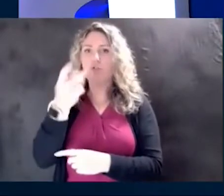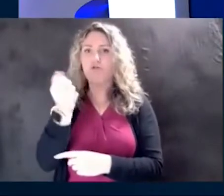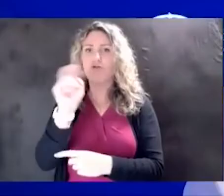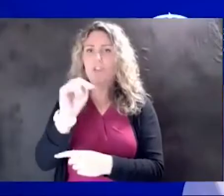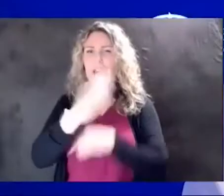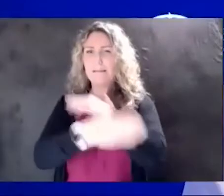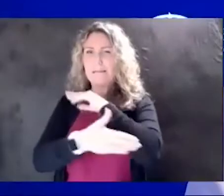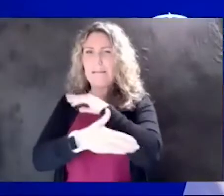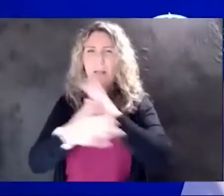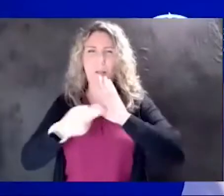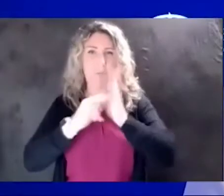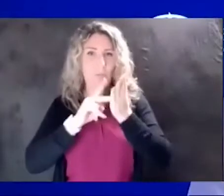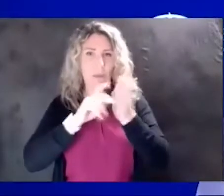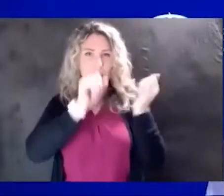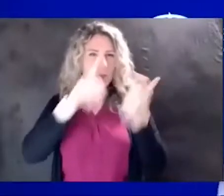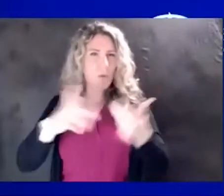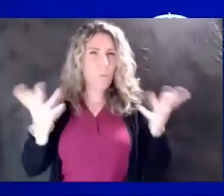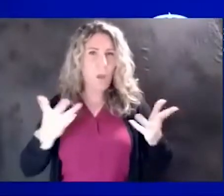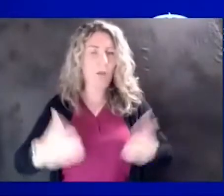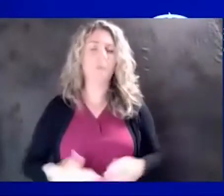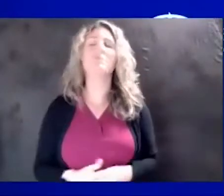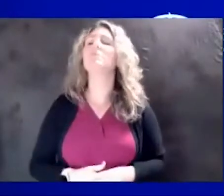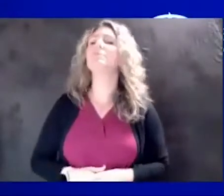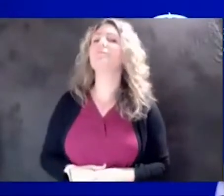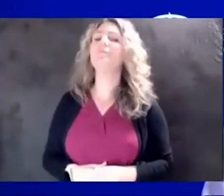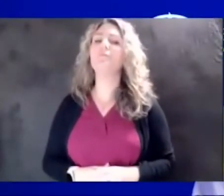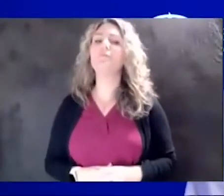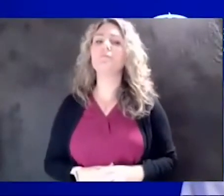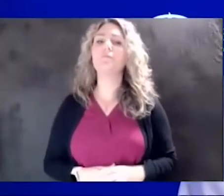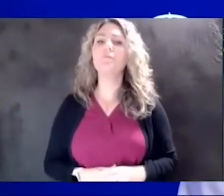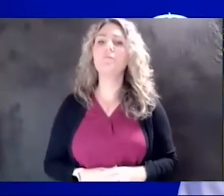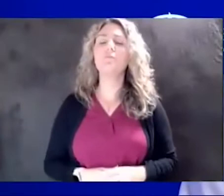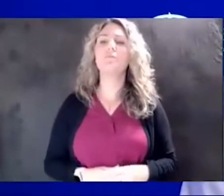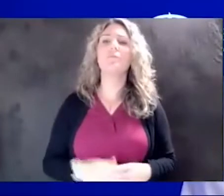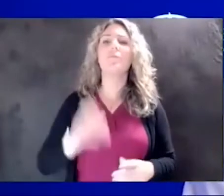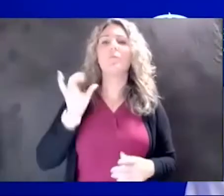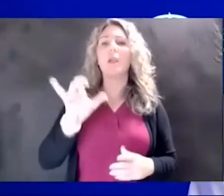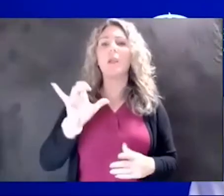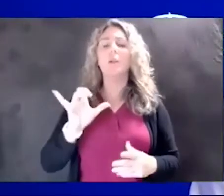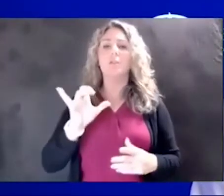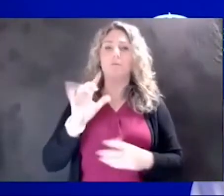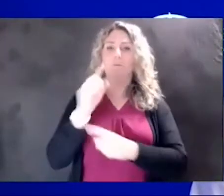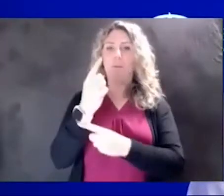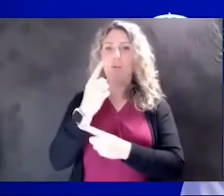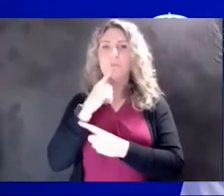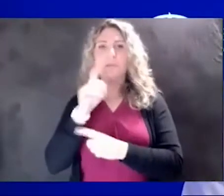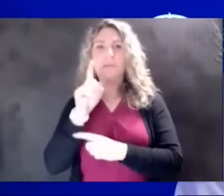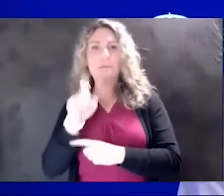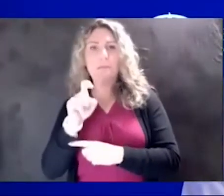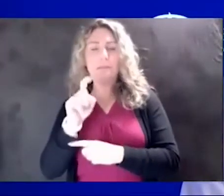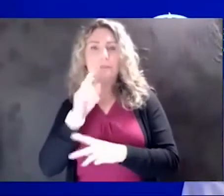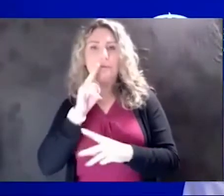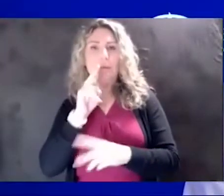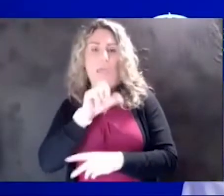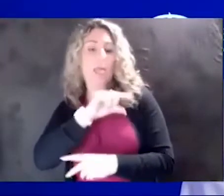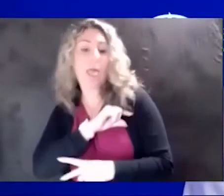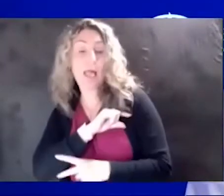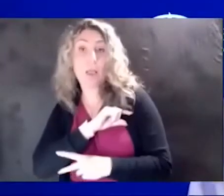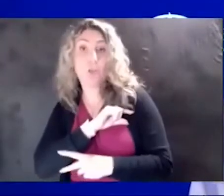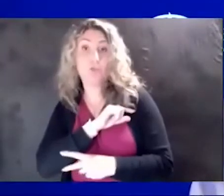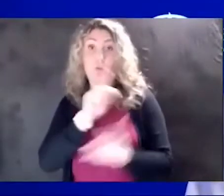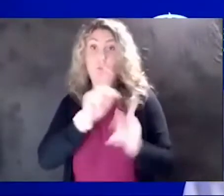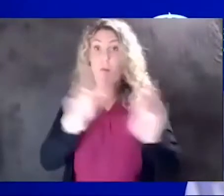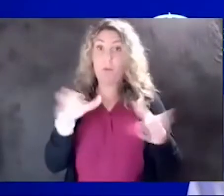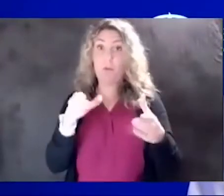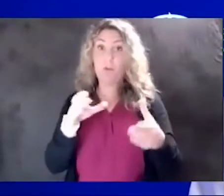mean? Yeah, I think it's a matter of, number one, we have to look at the eligible population versus the total population. So some